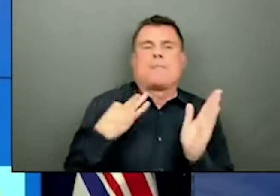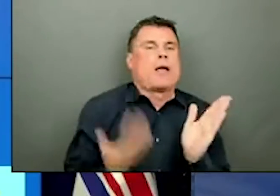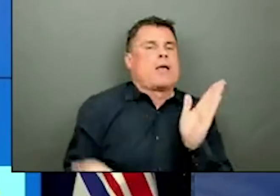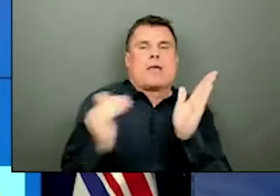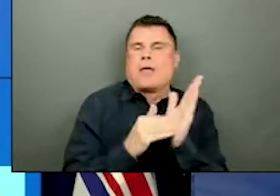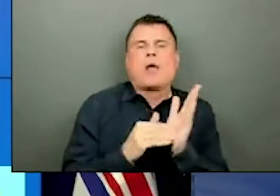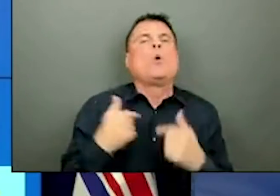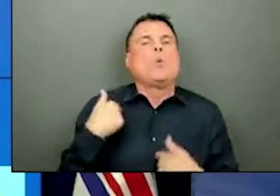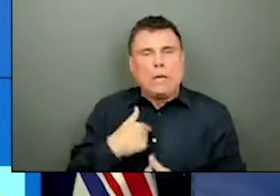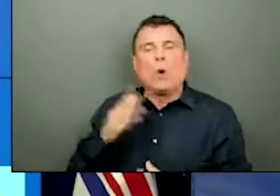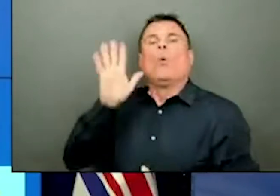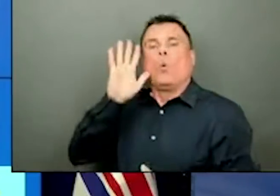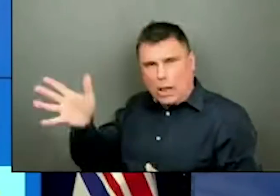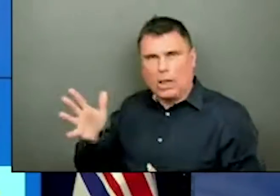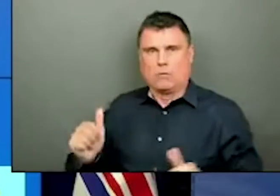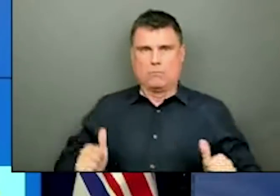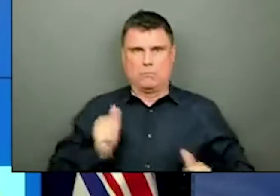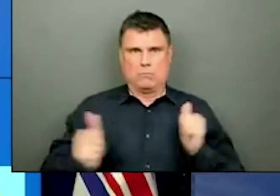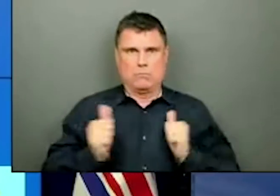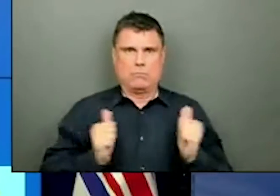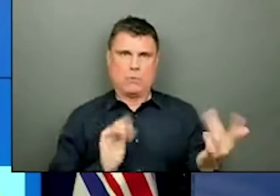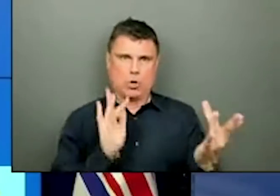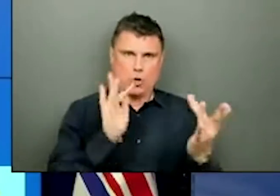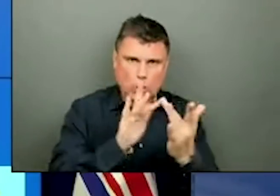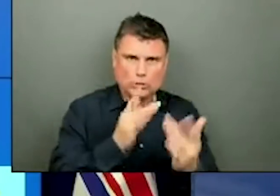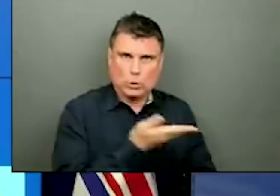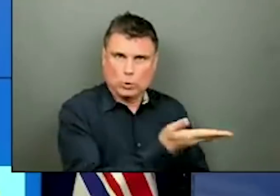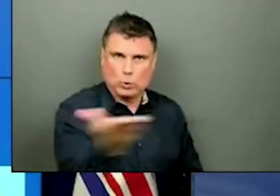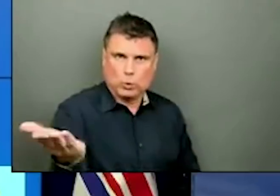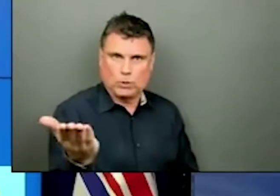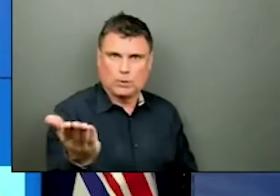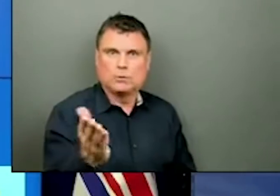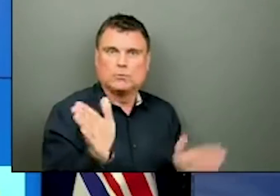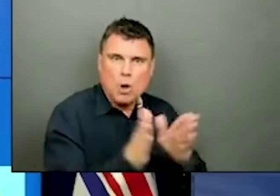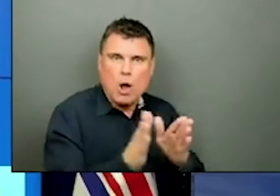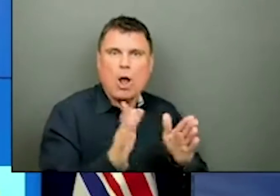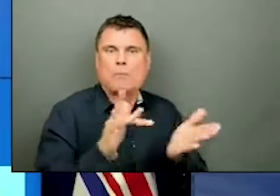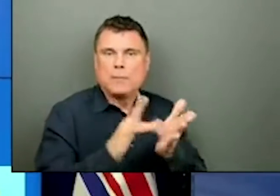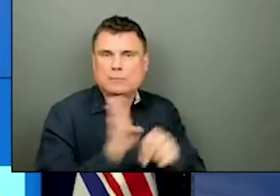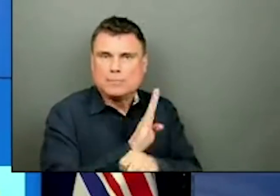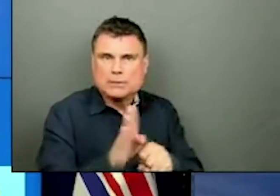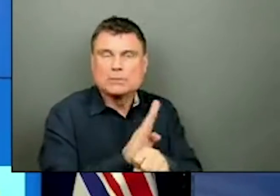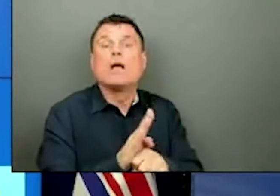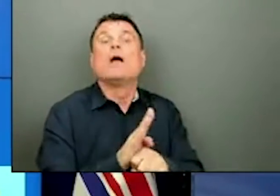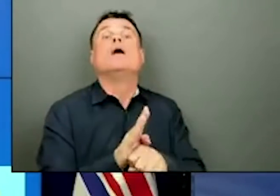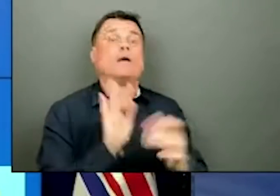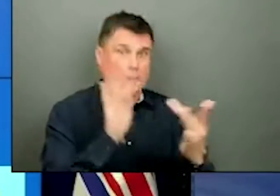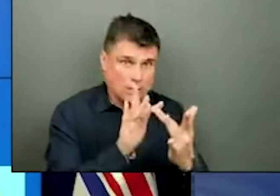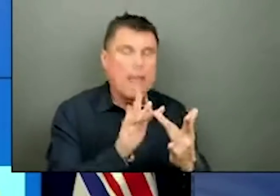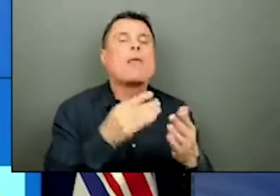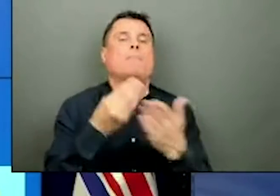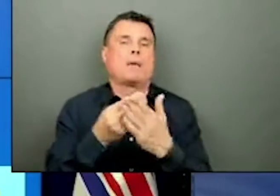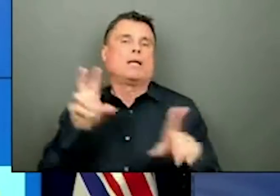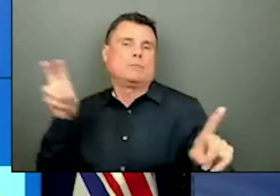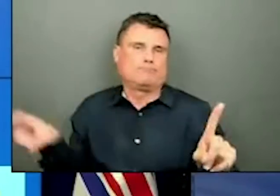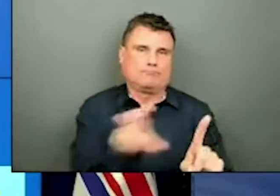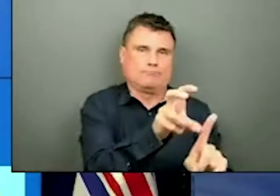them to help them to get these dollars as soon as possible. You have a follow-up,